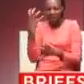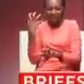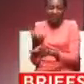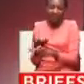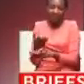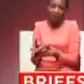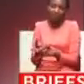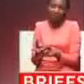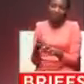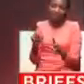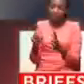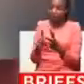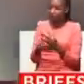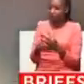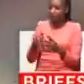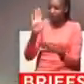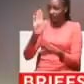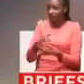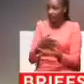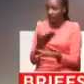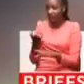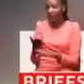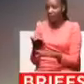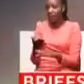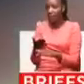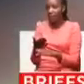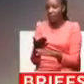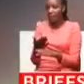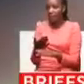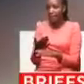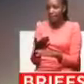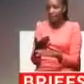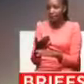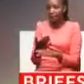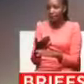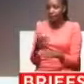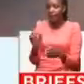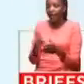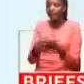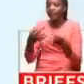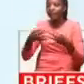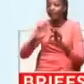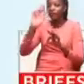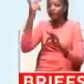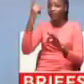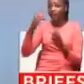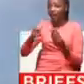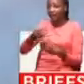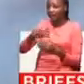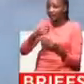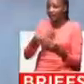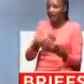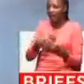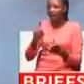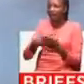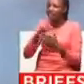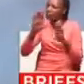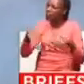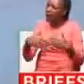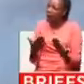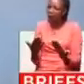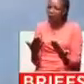to penetrate the music industry. Yes. Even the global industry is even harder. Yeah. Now, if the Kenyan industry is even hard, mm-hmm. how are you able